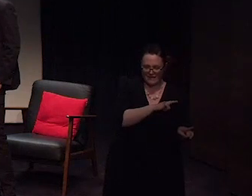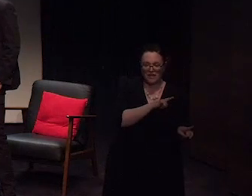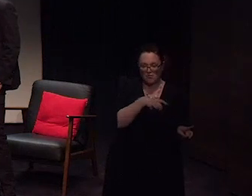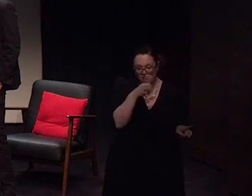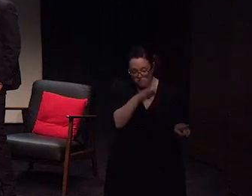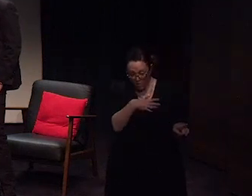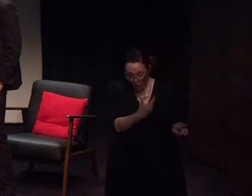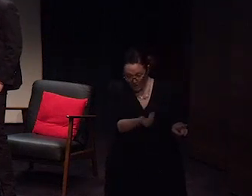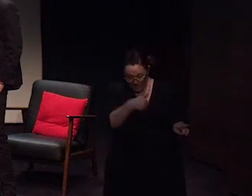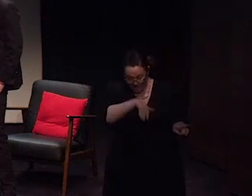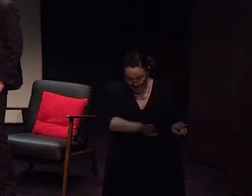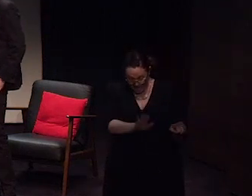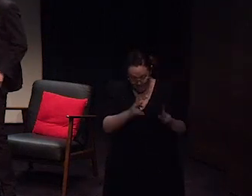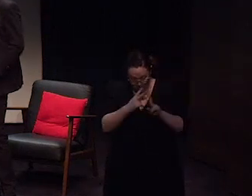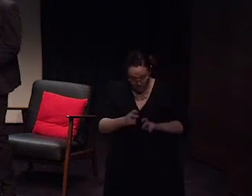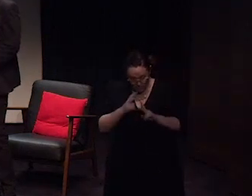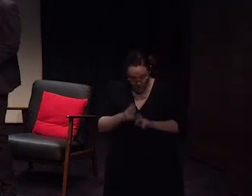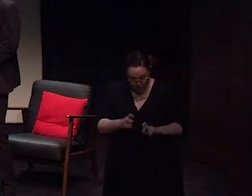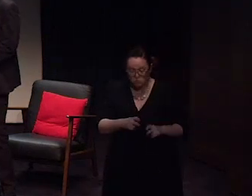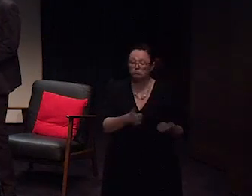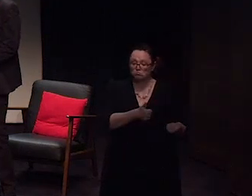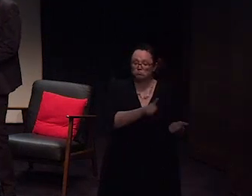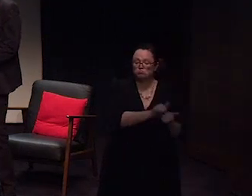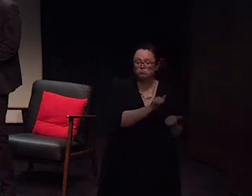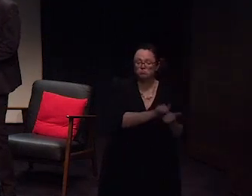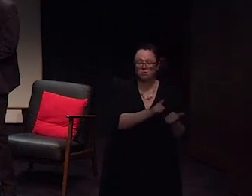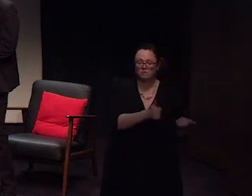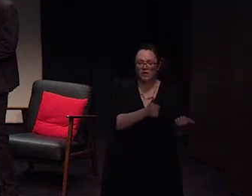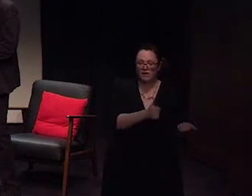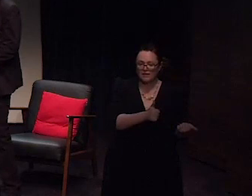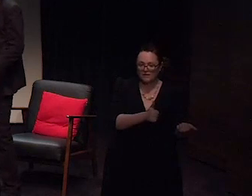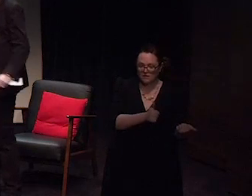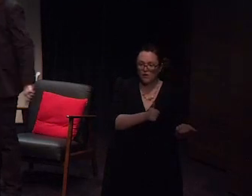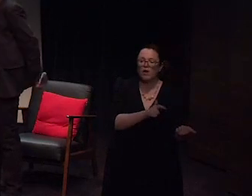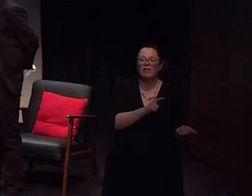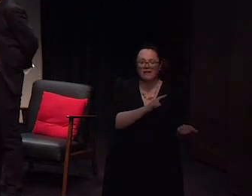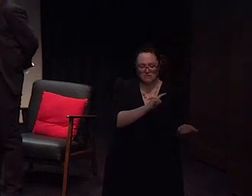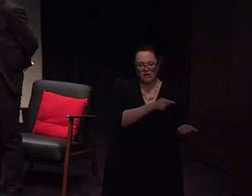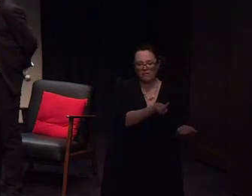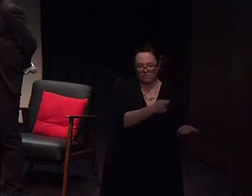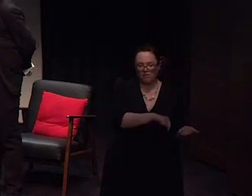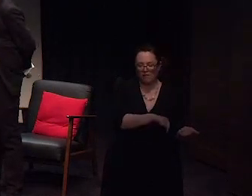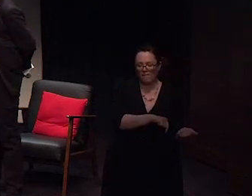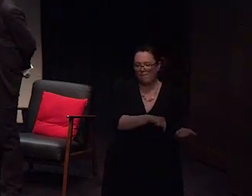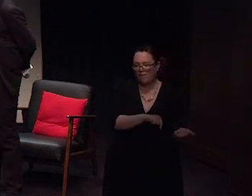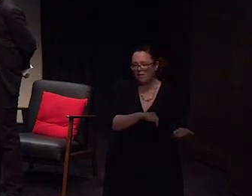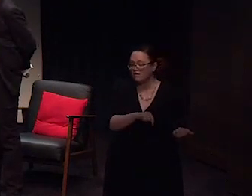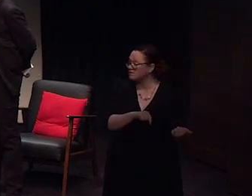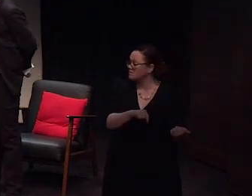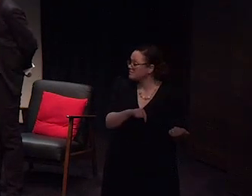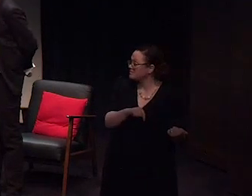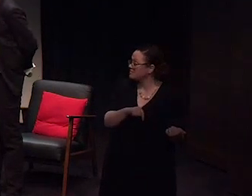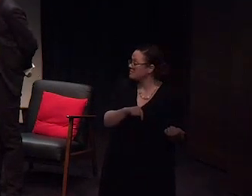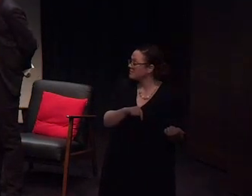be part of experiment. So this was something. This is why they came back, and maybe this can explain